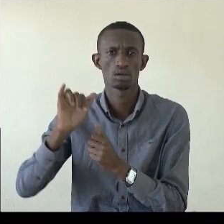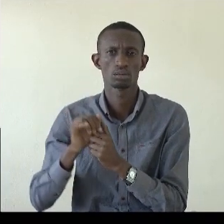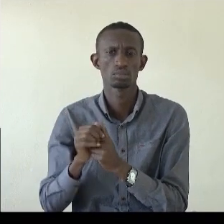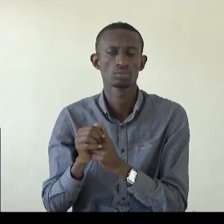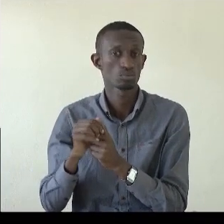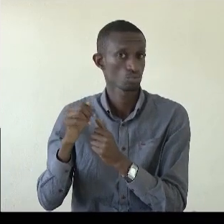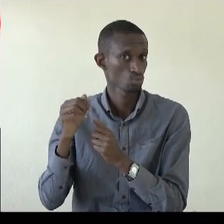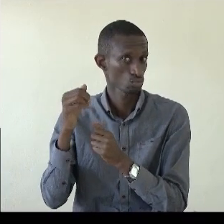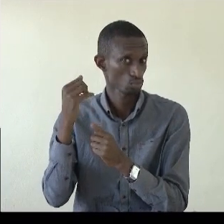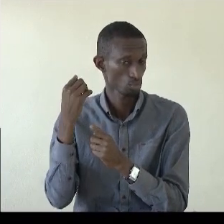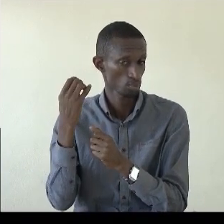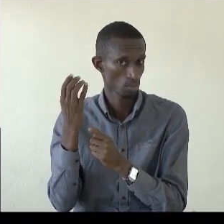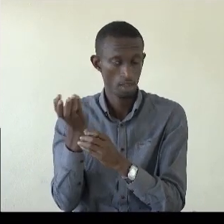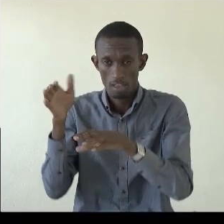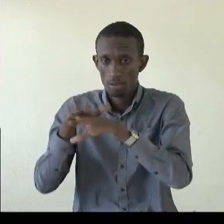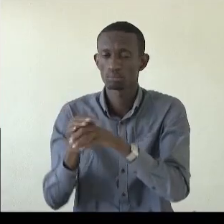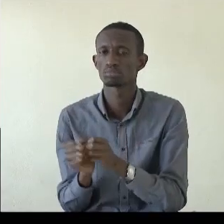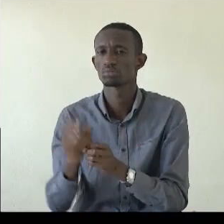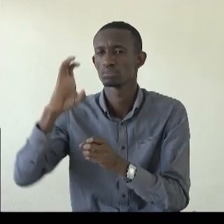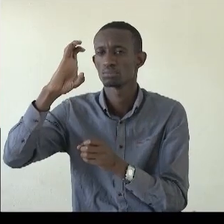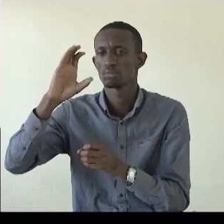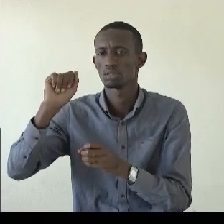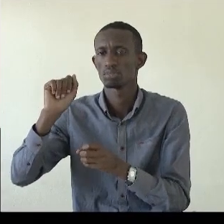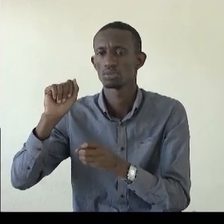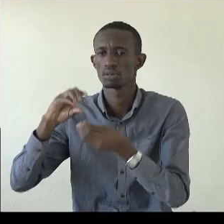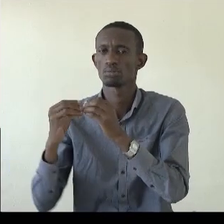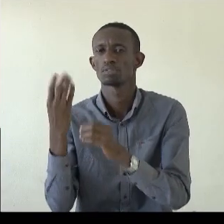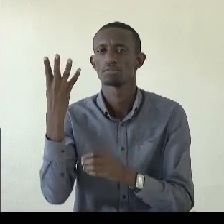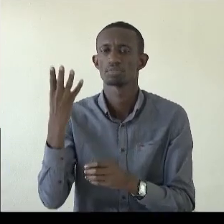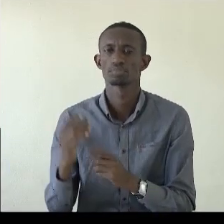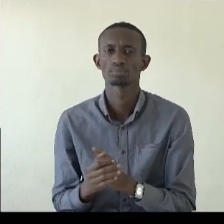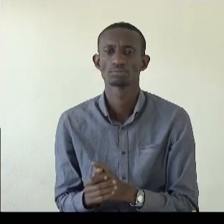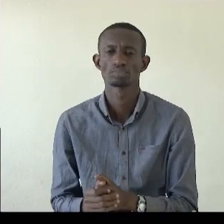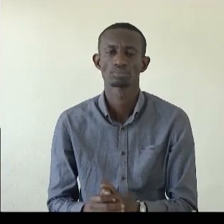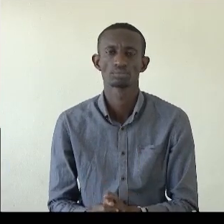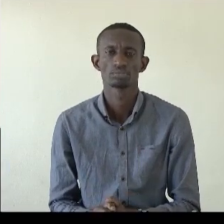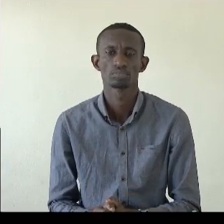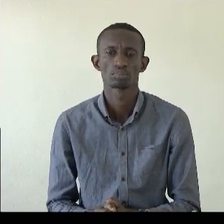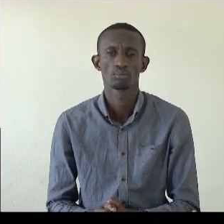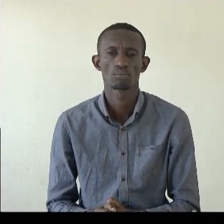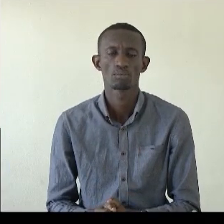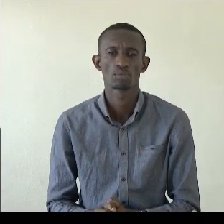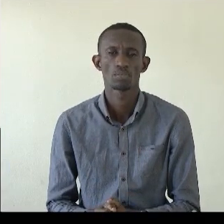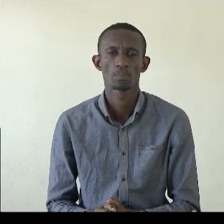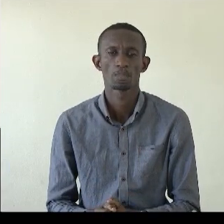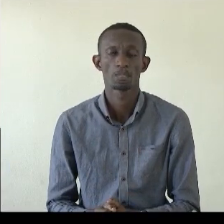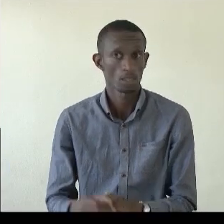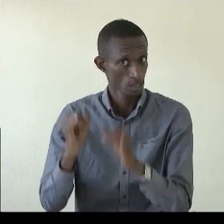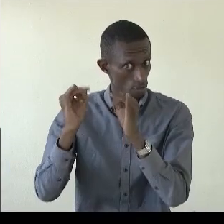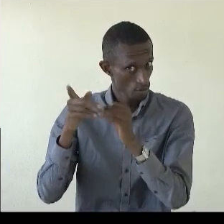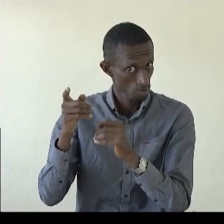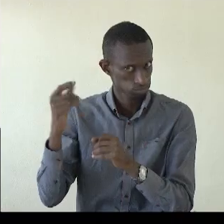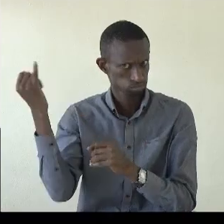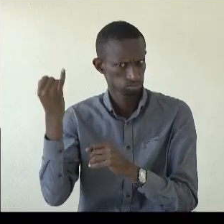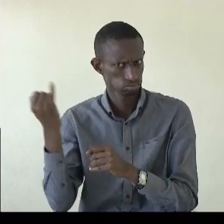4 of the sulfonic acid of the benzene ring. So if we were to draw the structure,